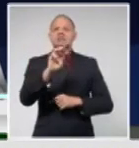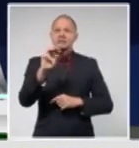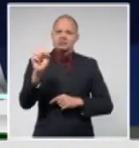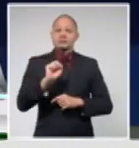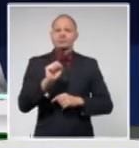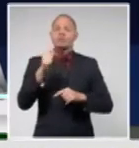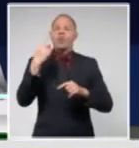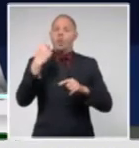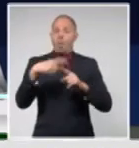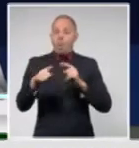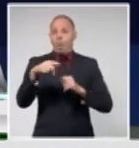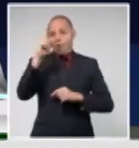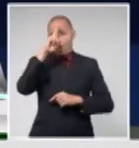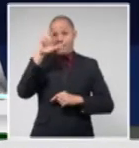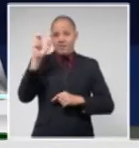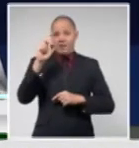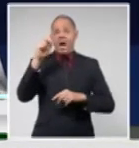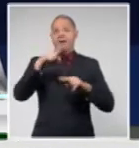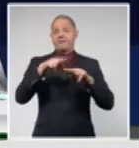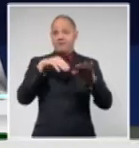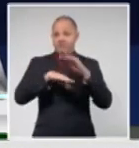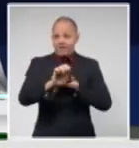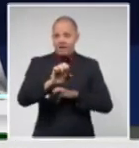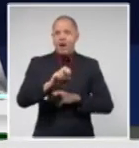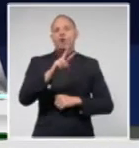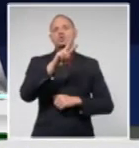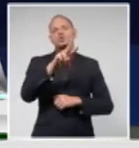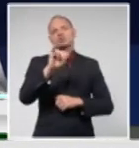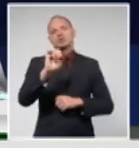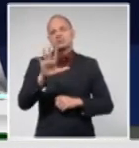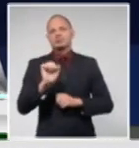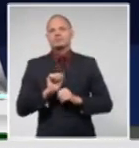320 in the Fructuoso Rodriguez Hospital,